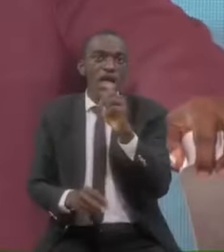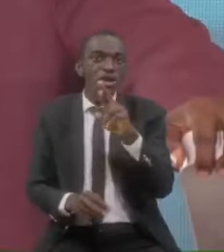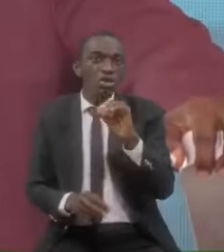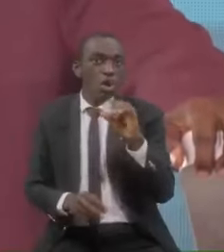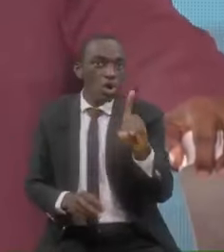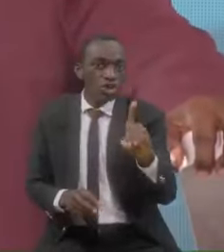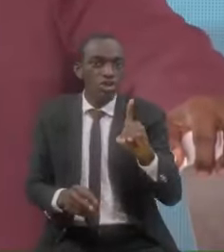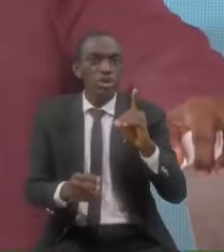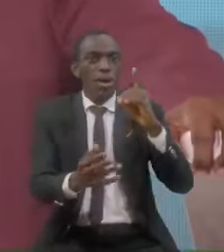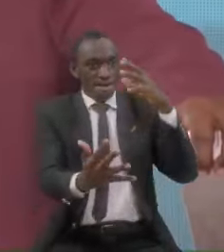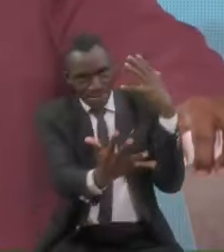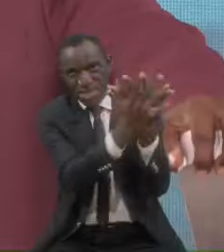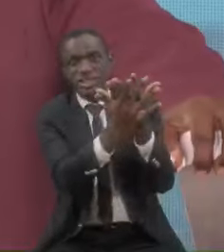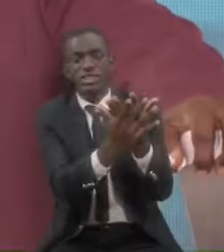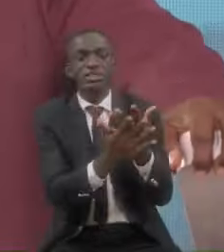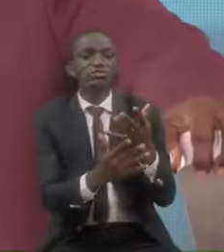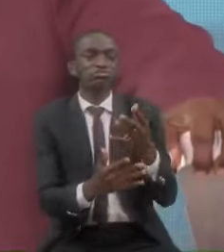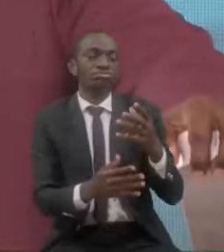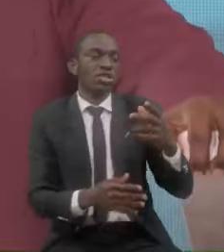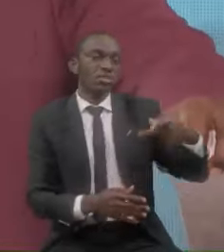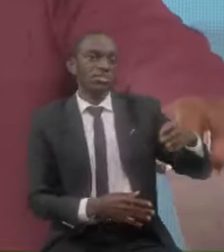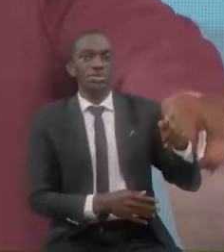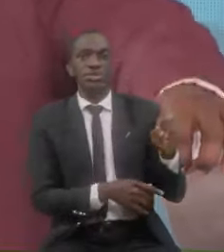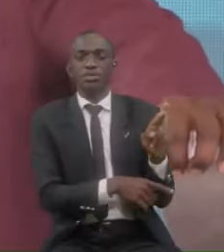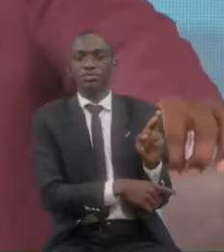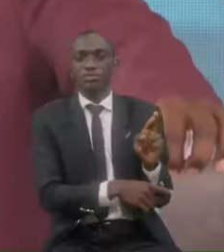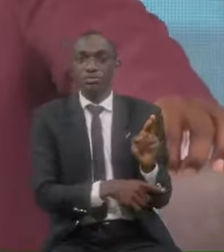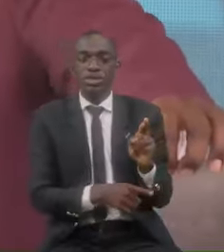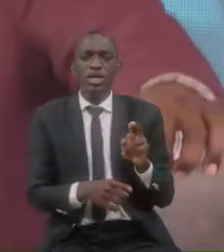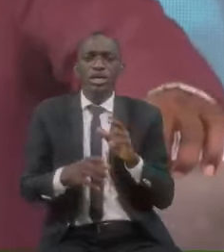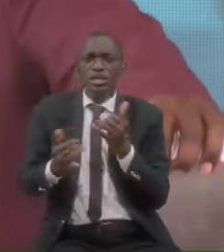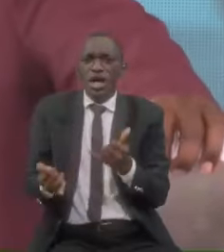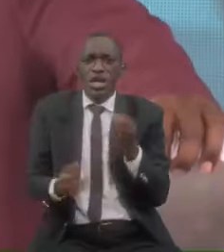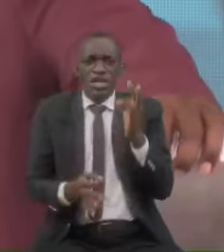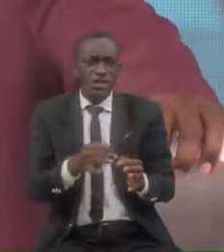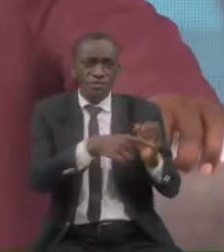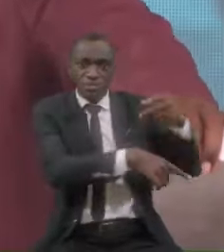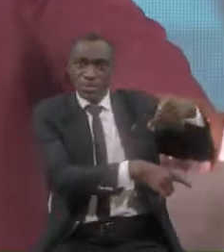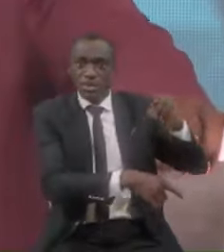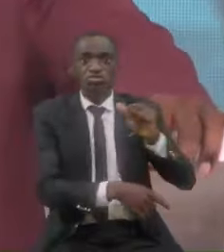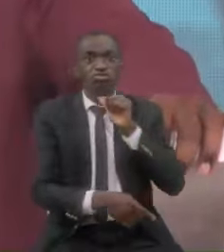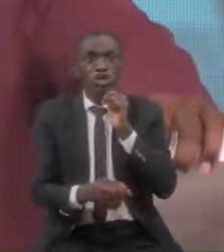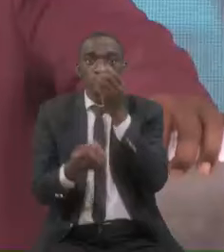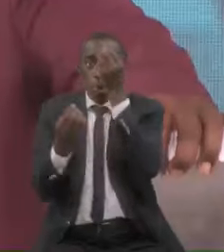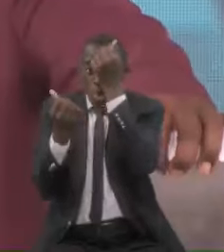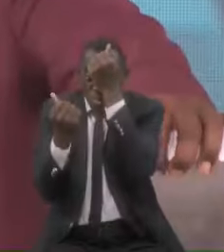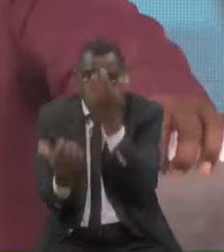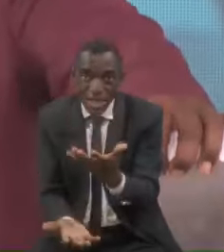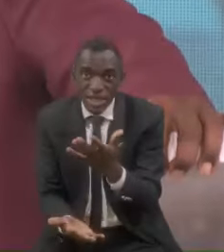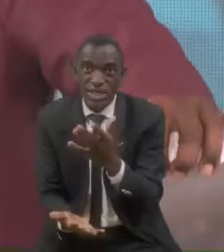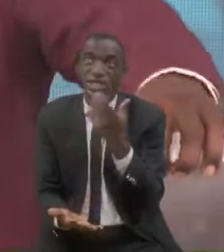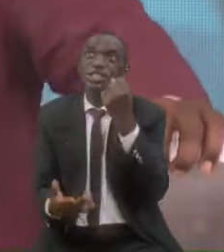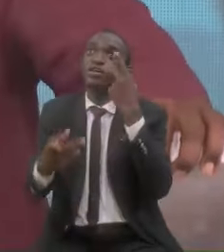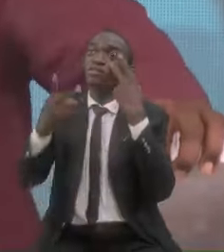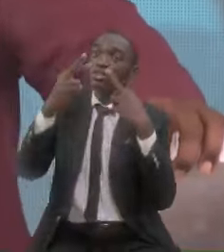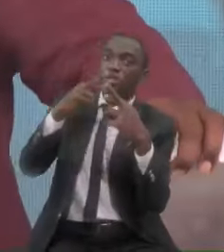obeyed the vision because of his own mentality, because of his own